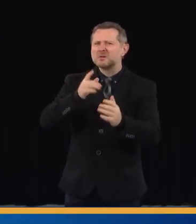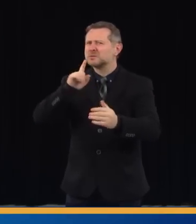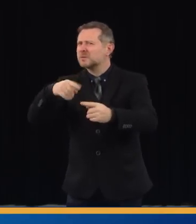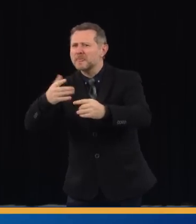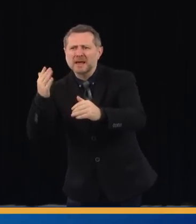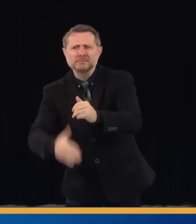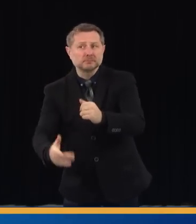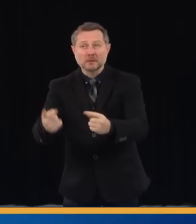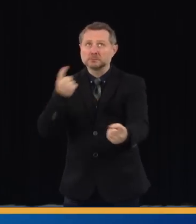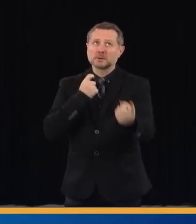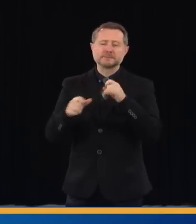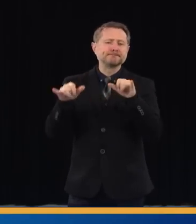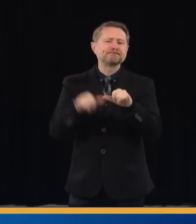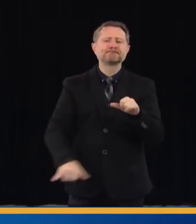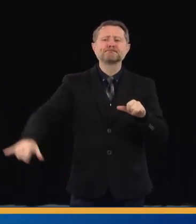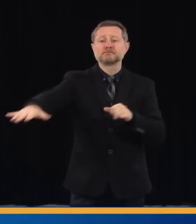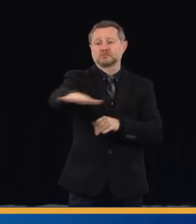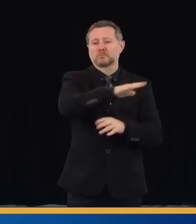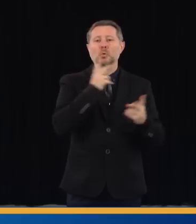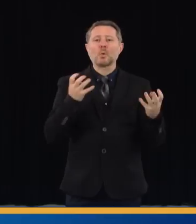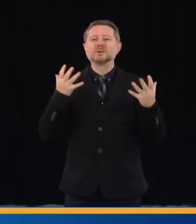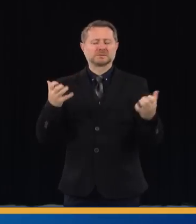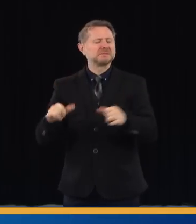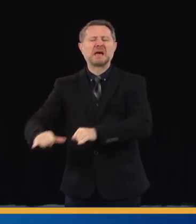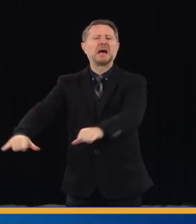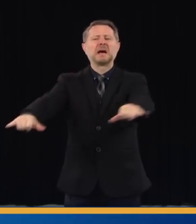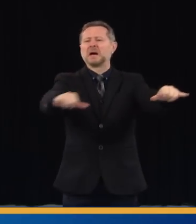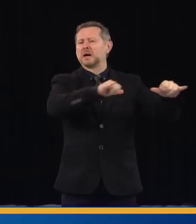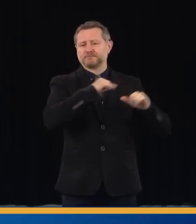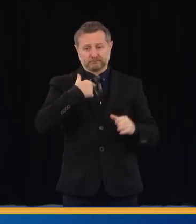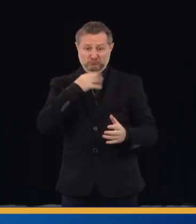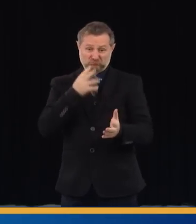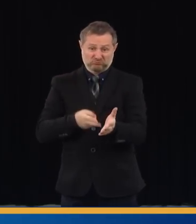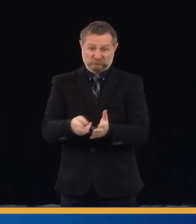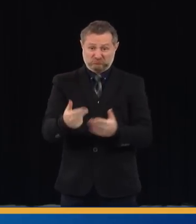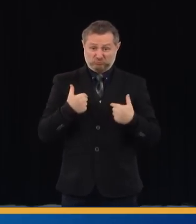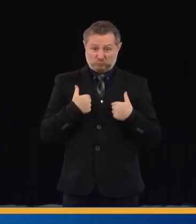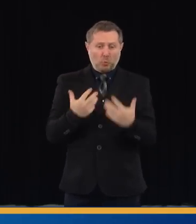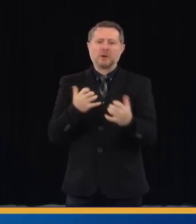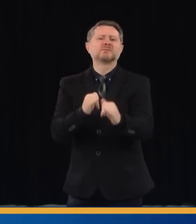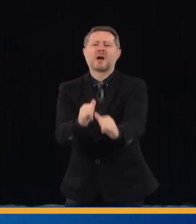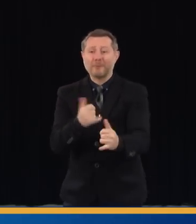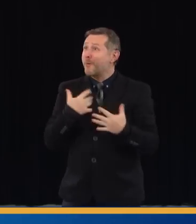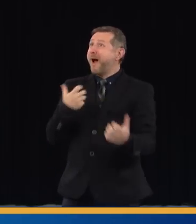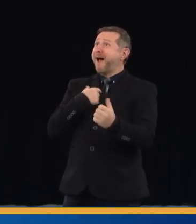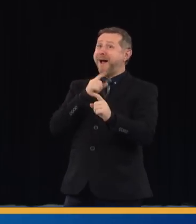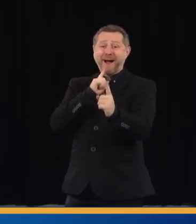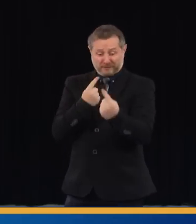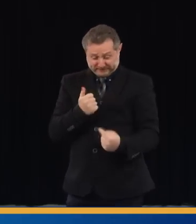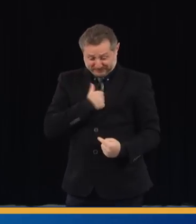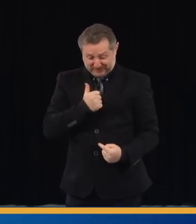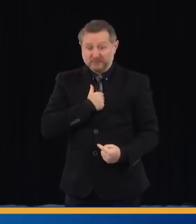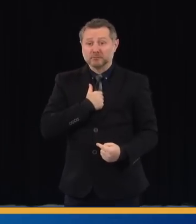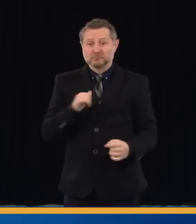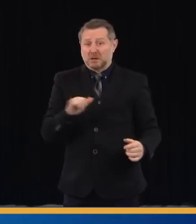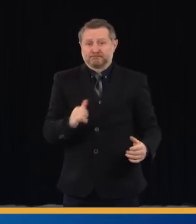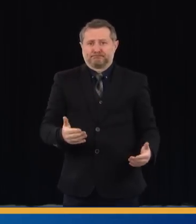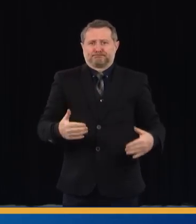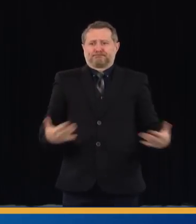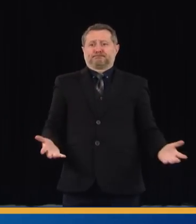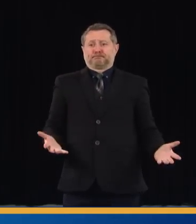And people want answers. I understand people want answers. I want answers. But the answer is nobody knows for